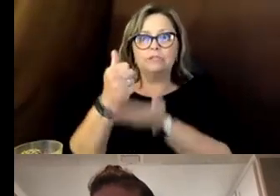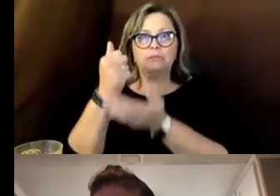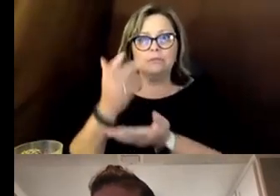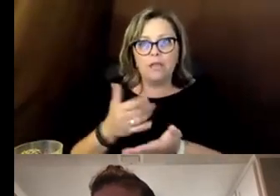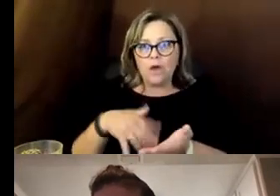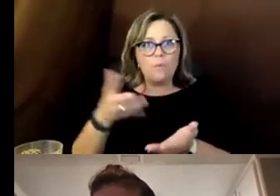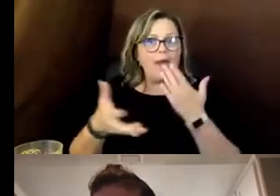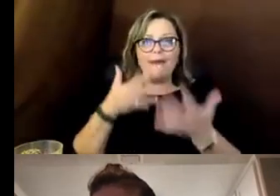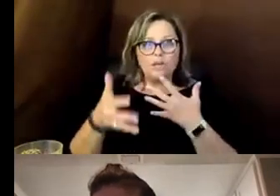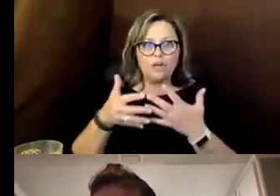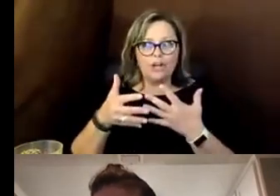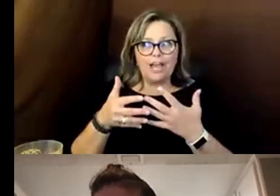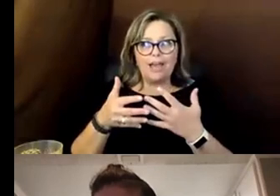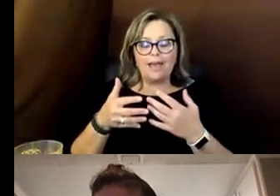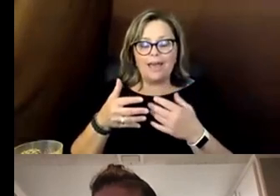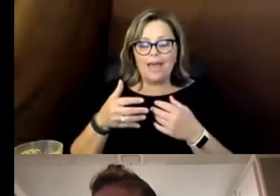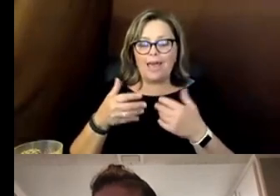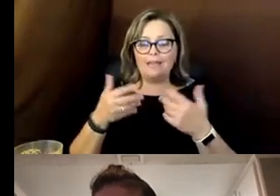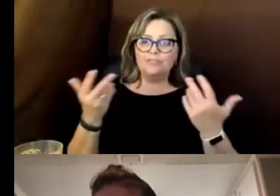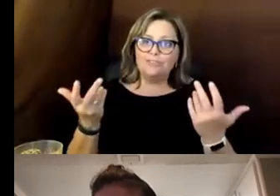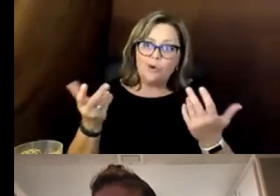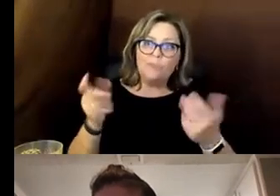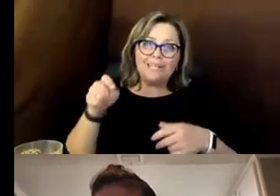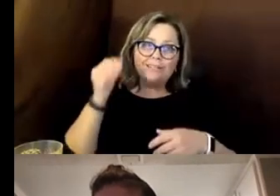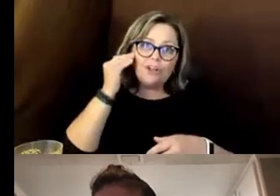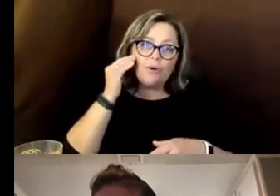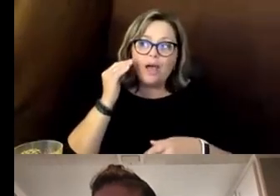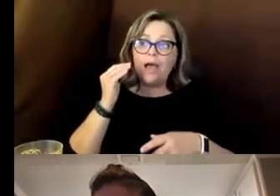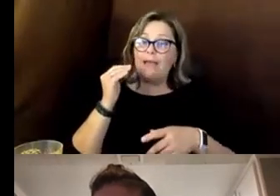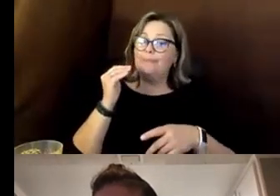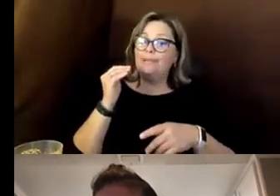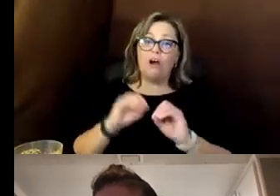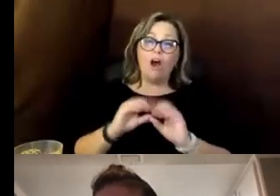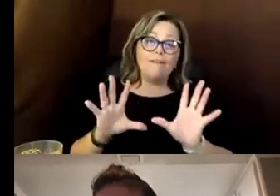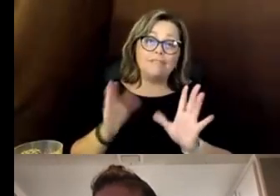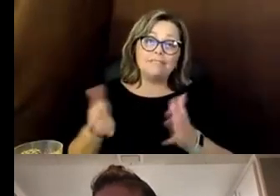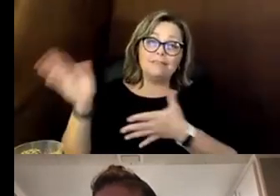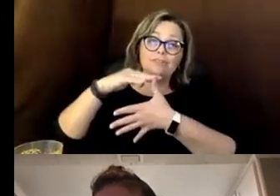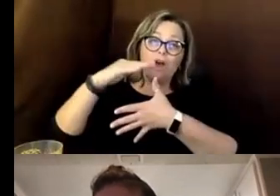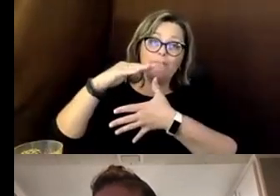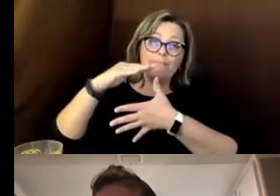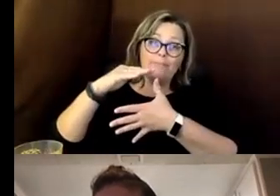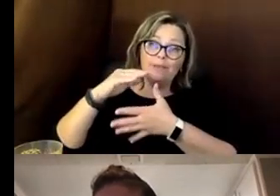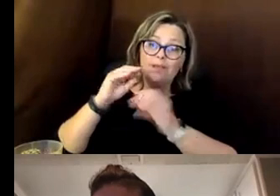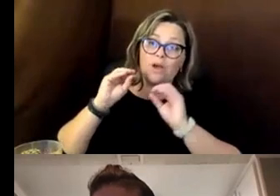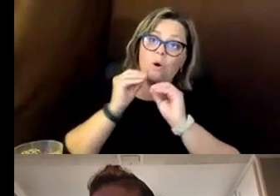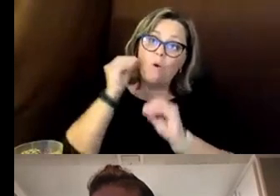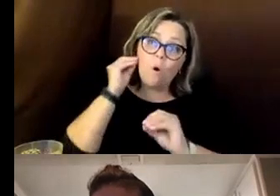mean, one of the really heartbreaking and troubling things we see, you know, there's a lot of homelessness in California. It is shocking when you